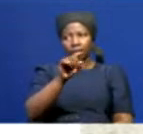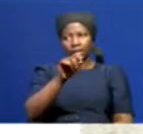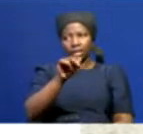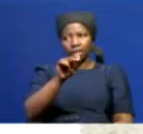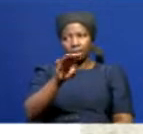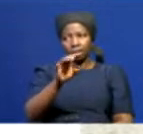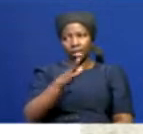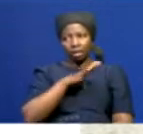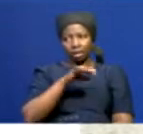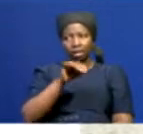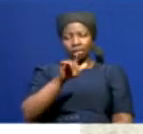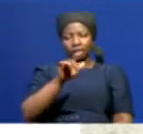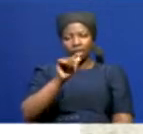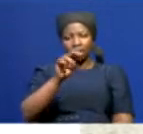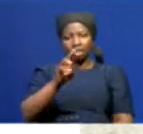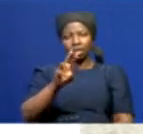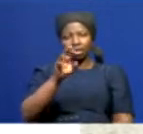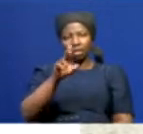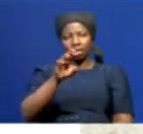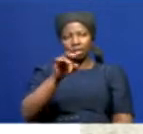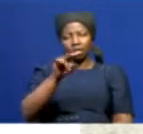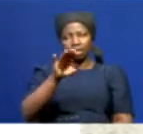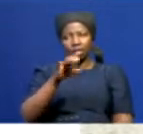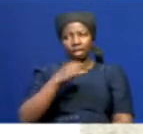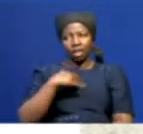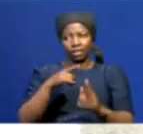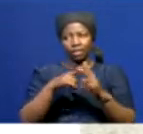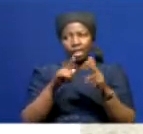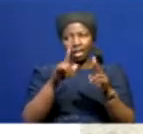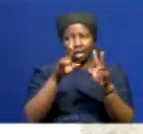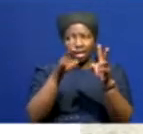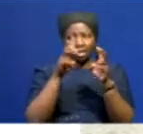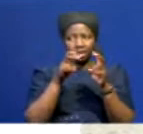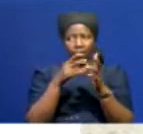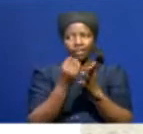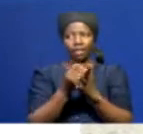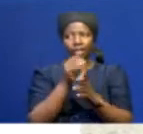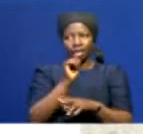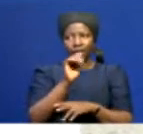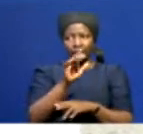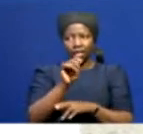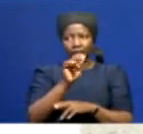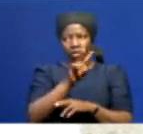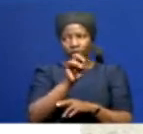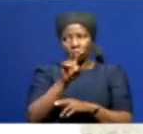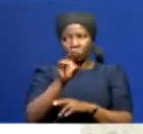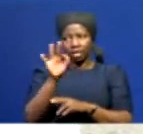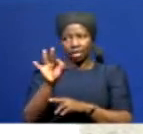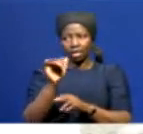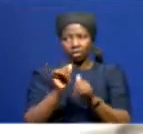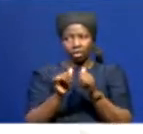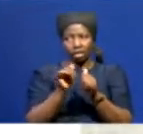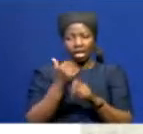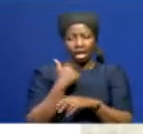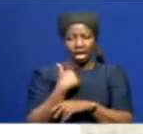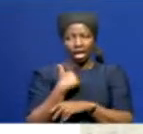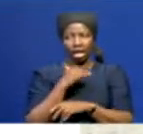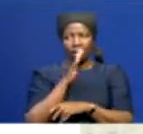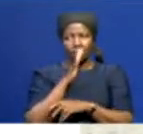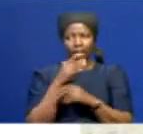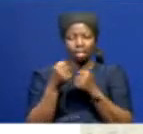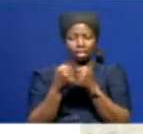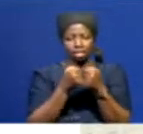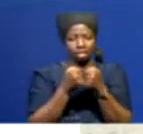Christine Meoli and Roles Mugambi have begun listening to the Finance Act 2023 that have been a bone of contention between